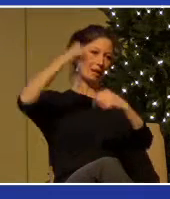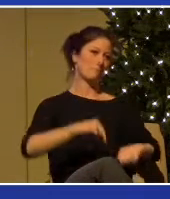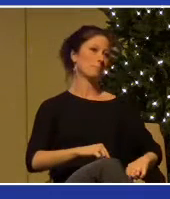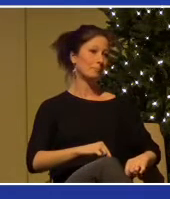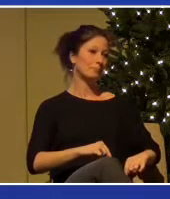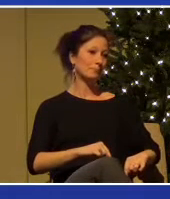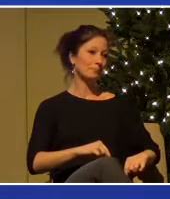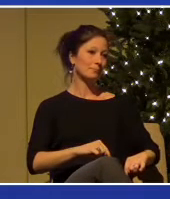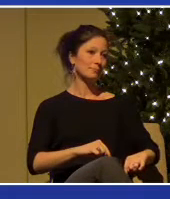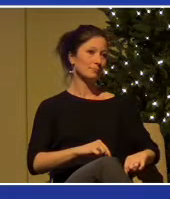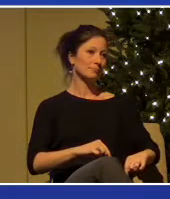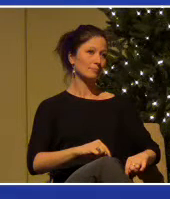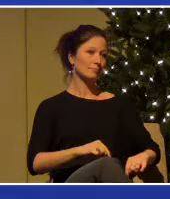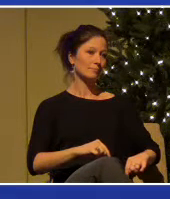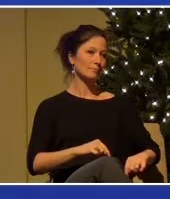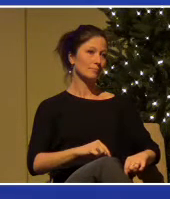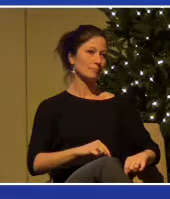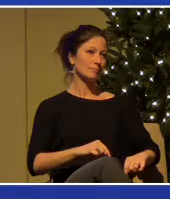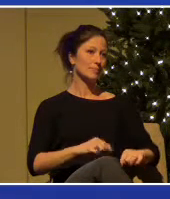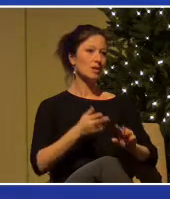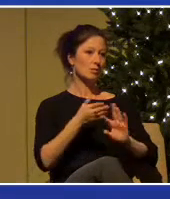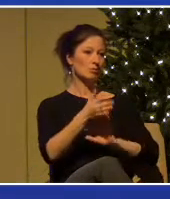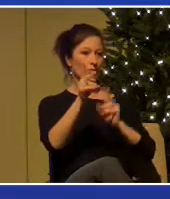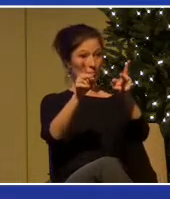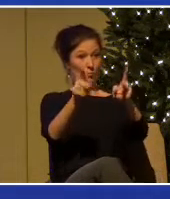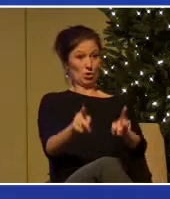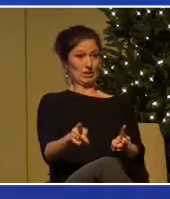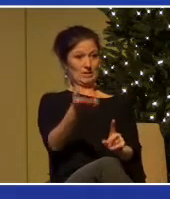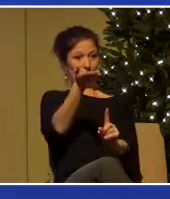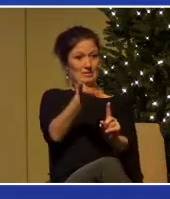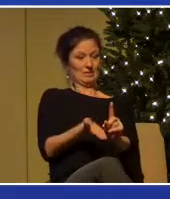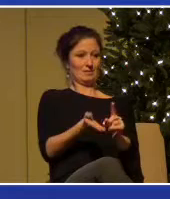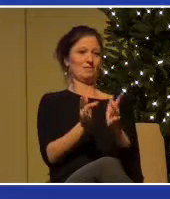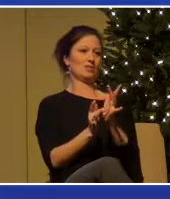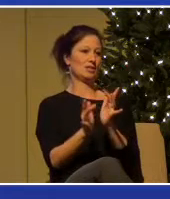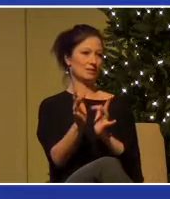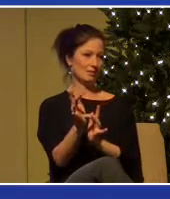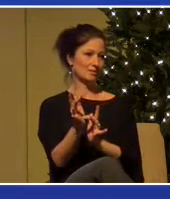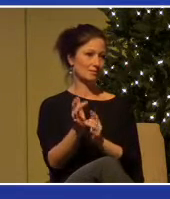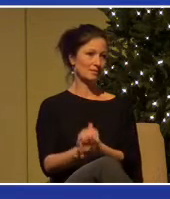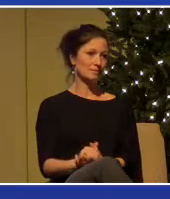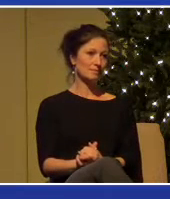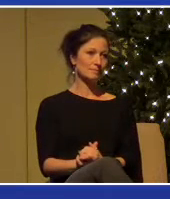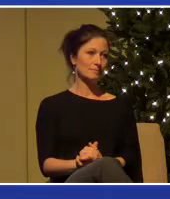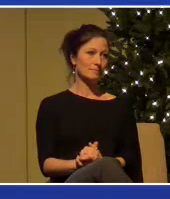And he comes in the person of Jesus.